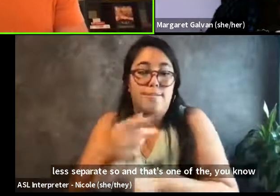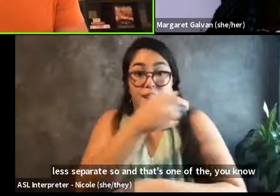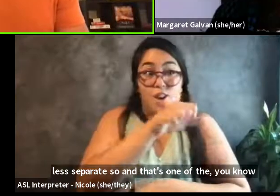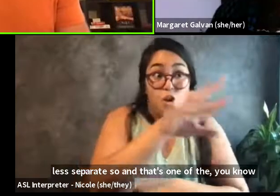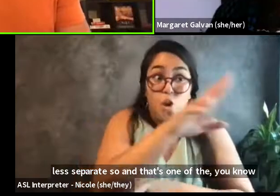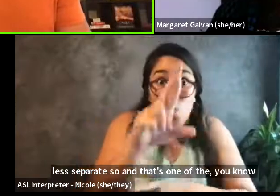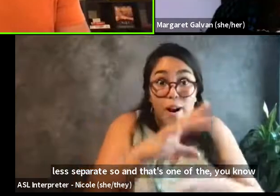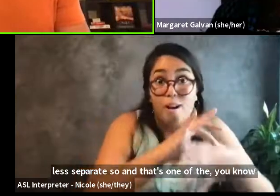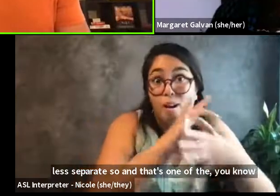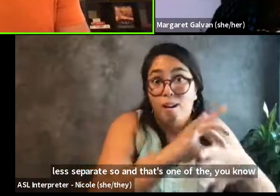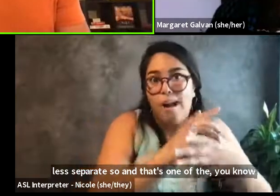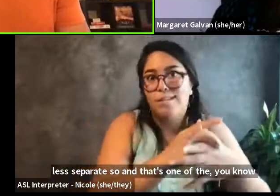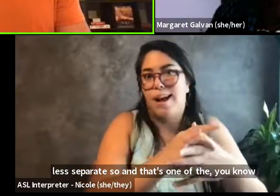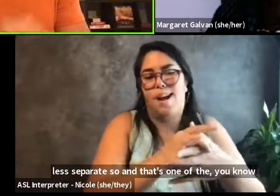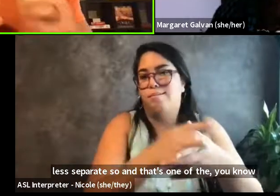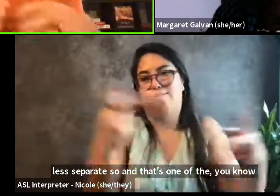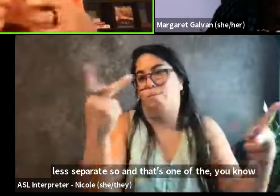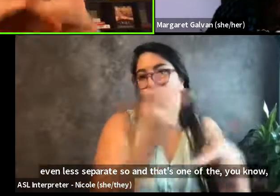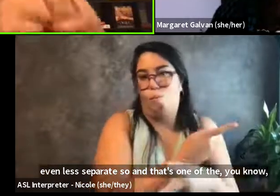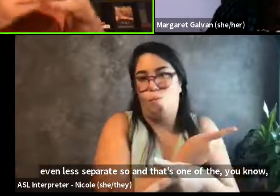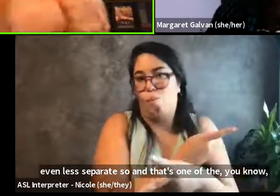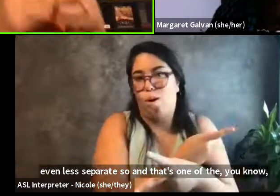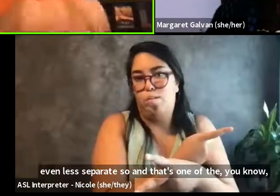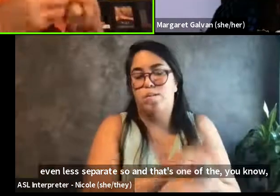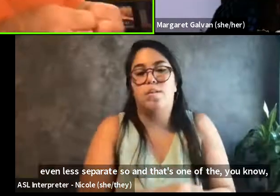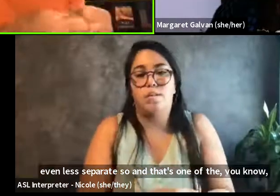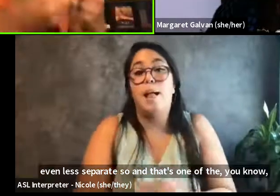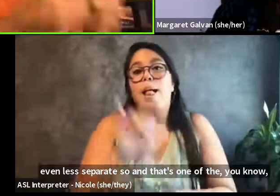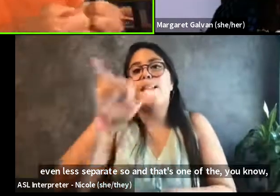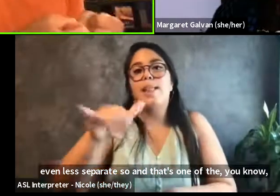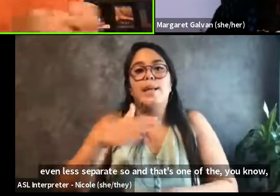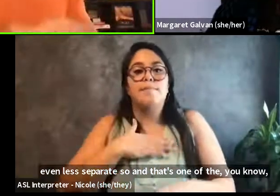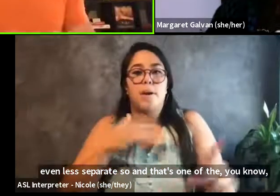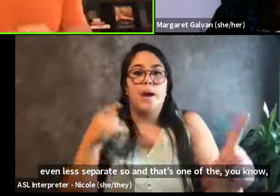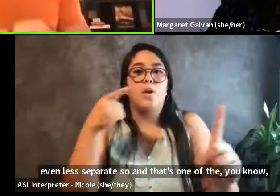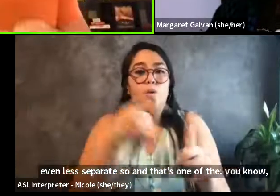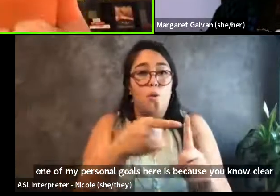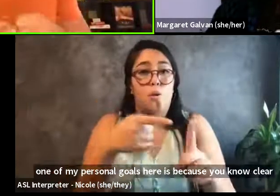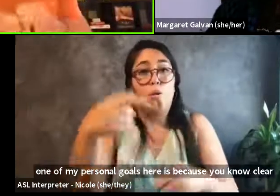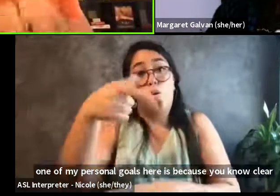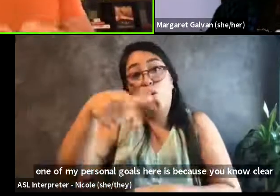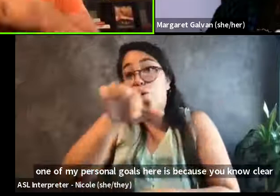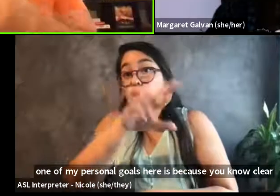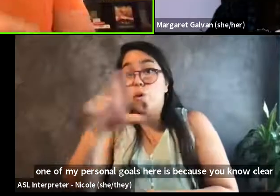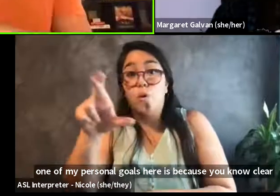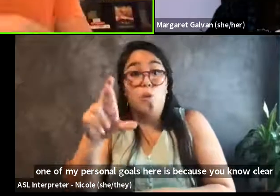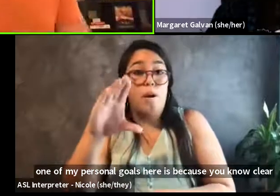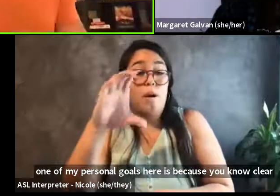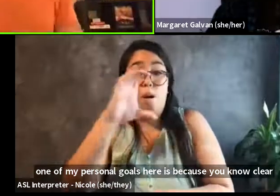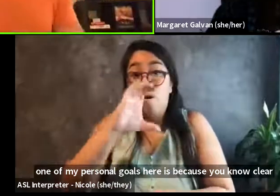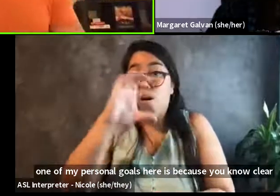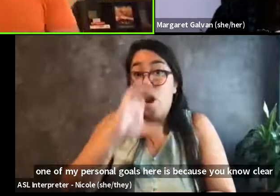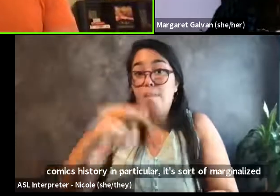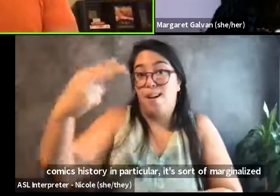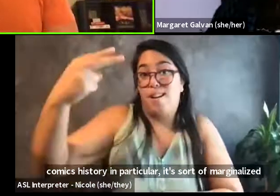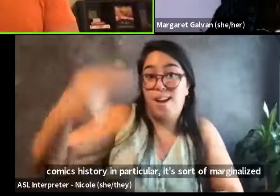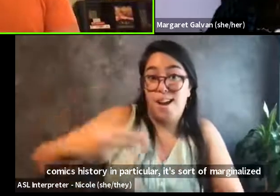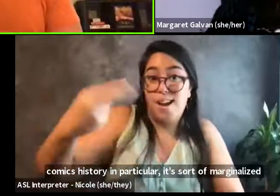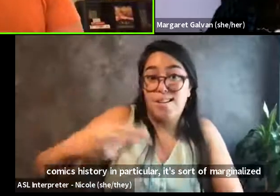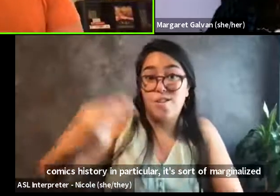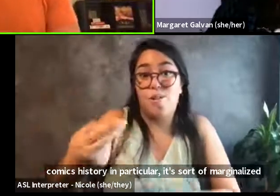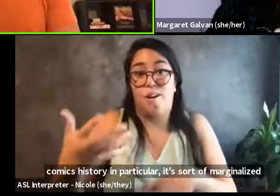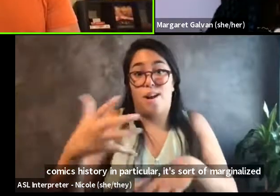know, one of my personal goals here is because, you know, queer comics history in particular, it's sort of marginalized upon marginalized, um,